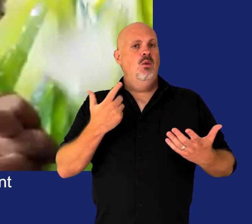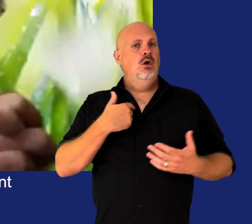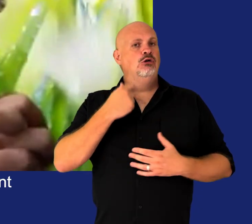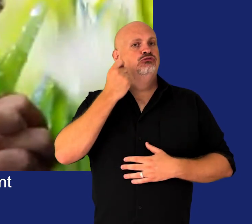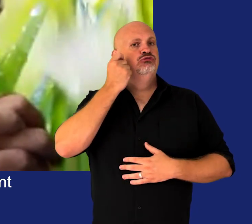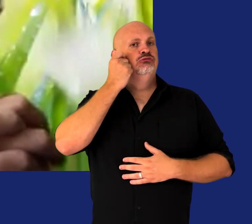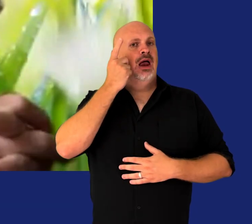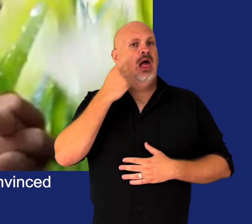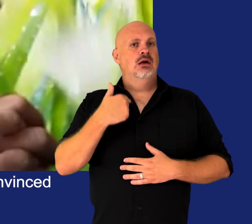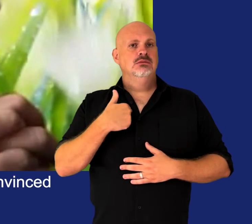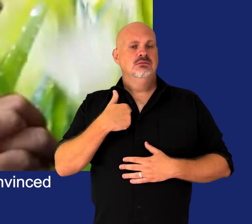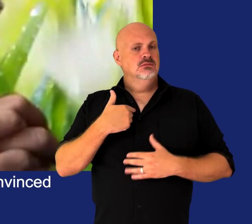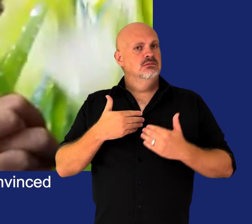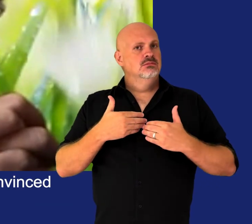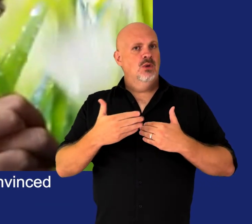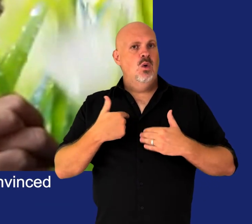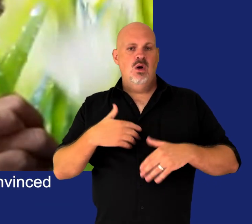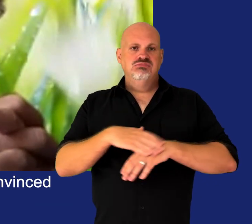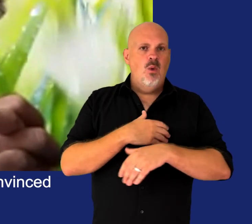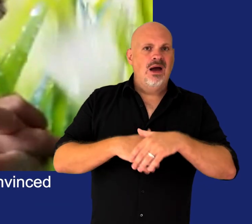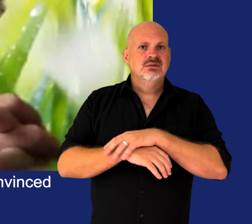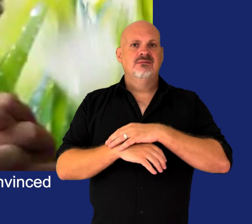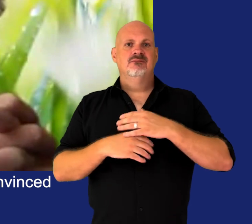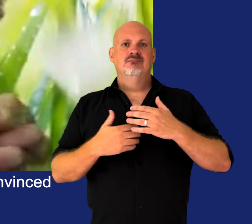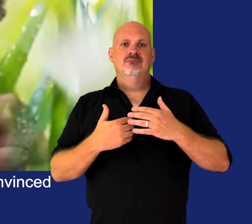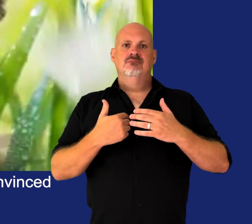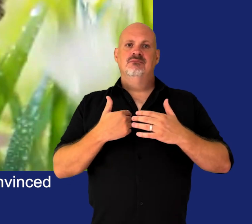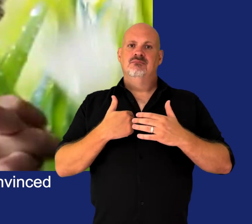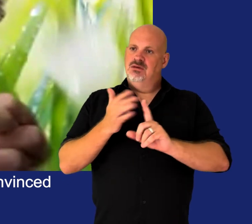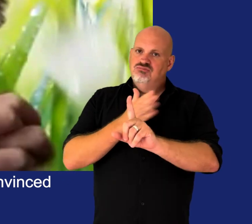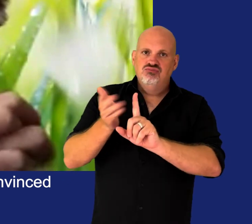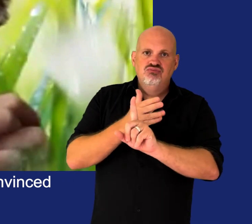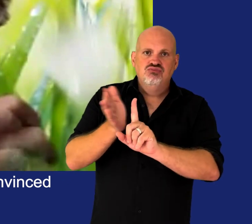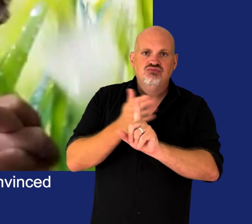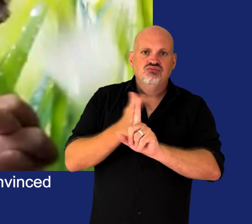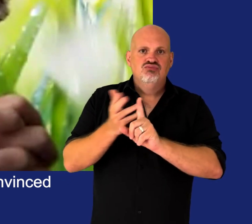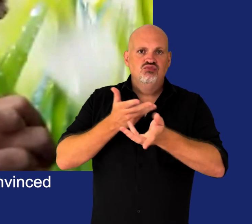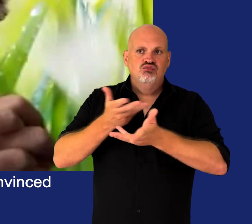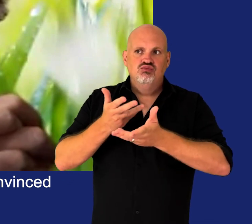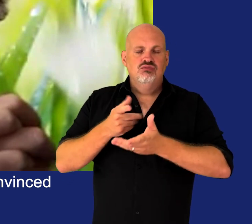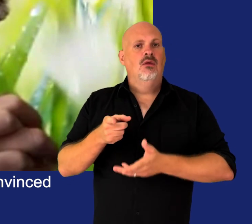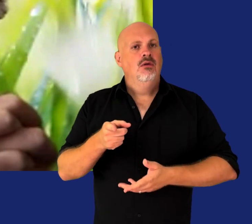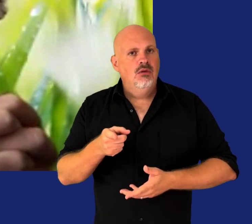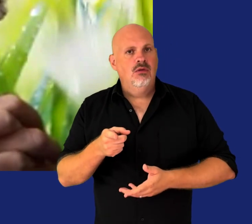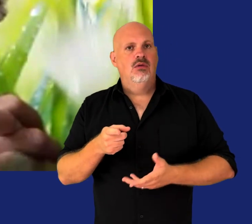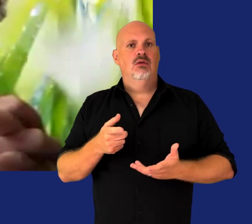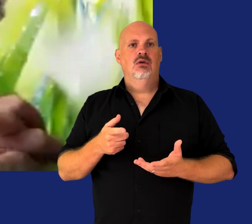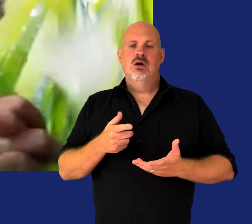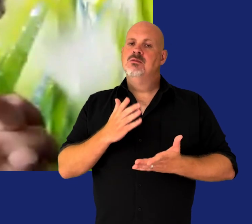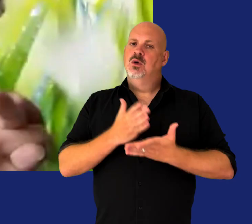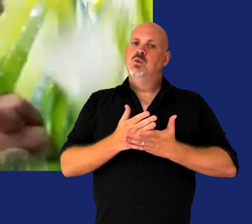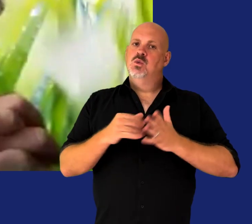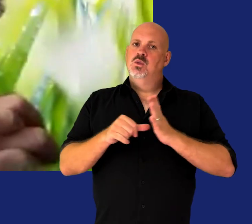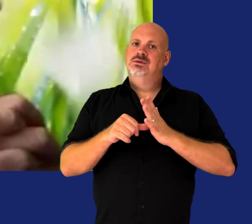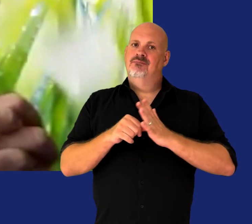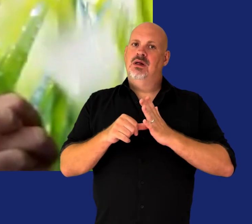in realising that I could be more proactive and actually convince the exercise providers.